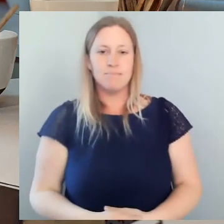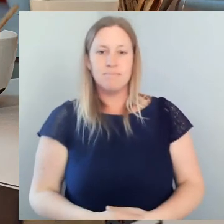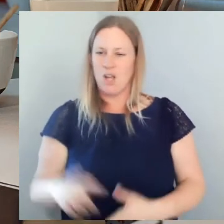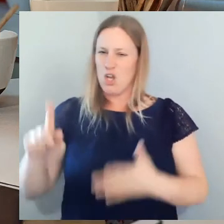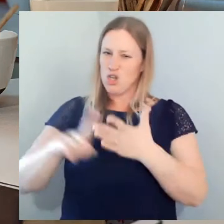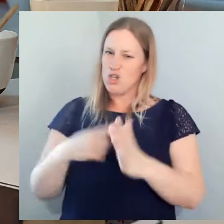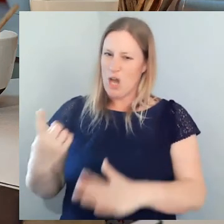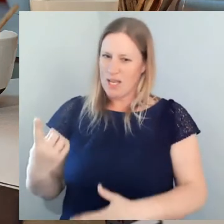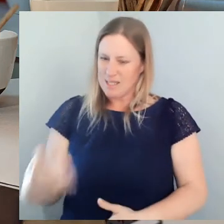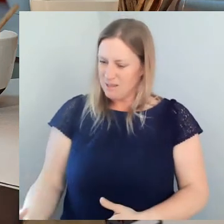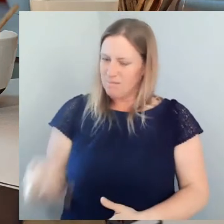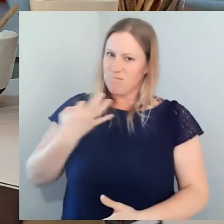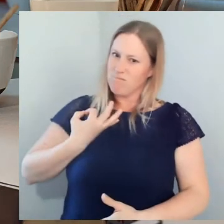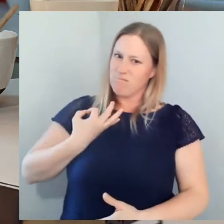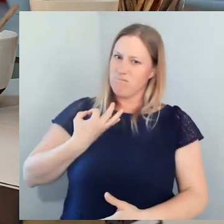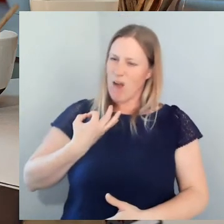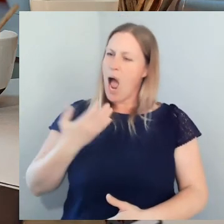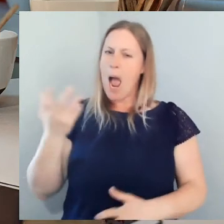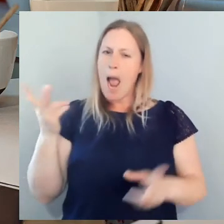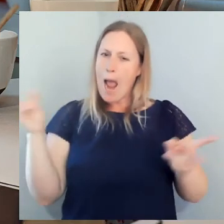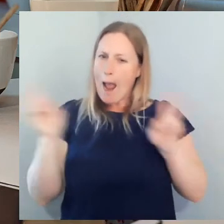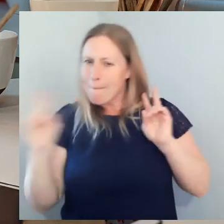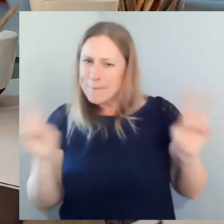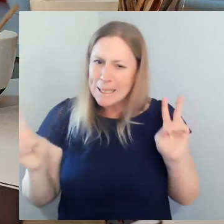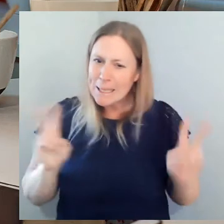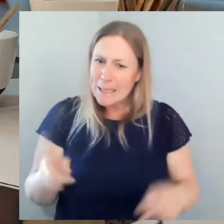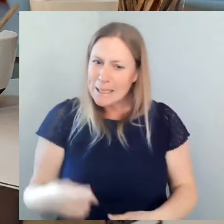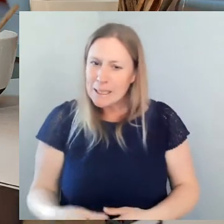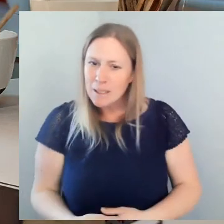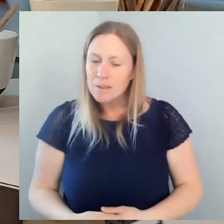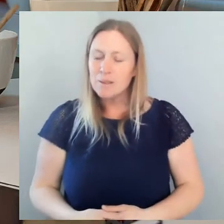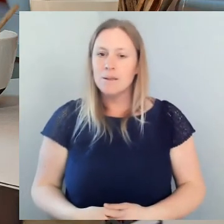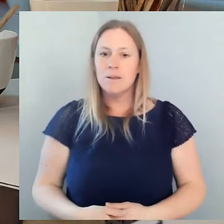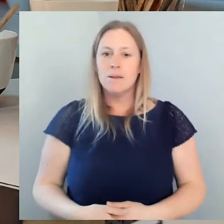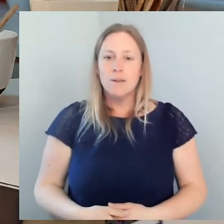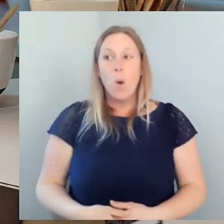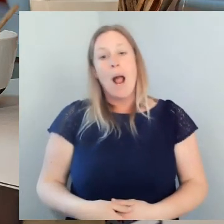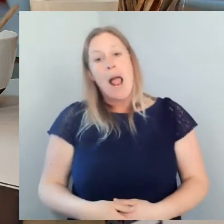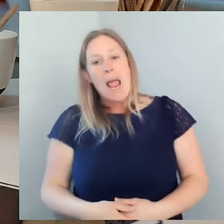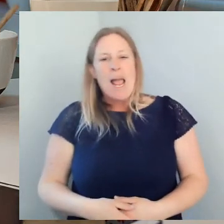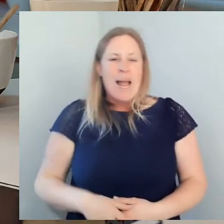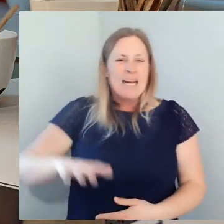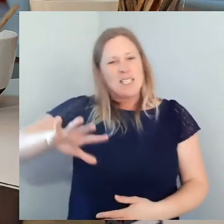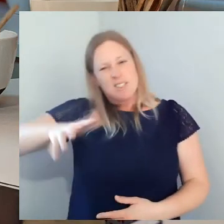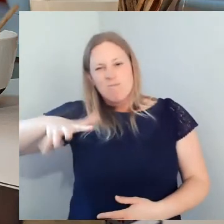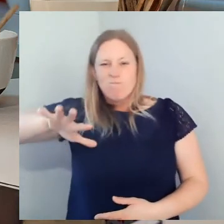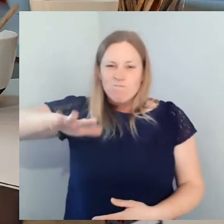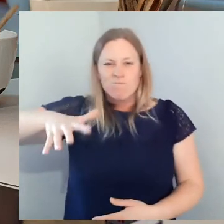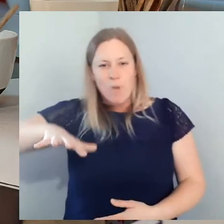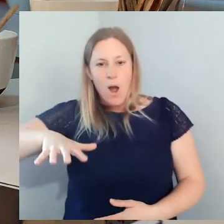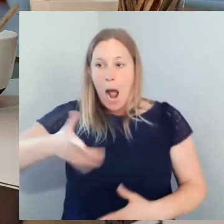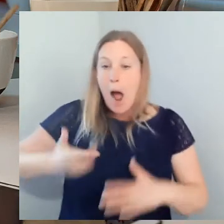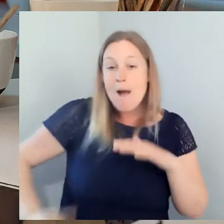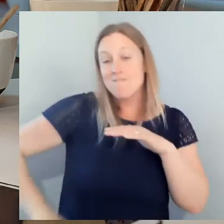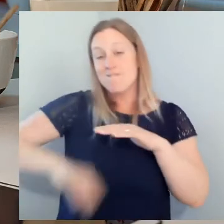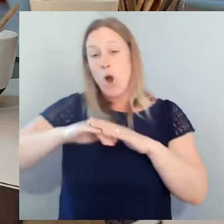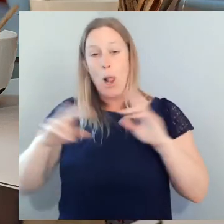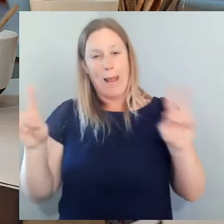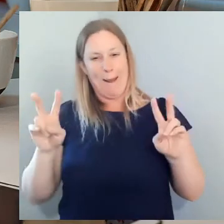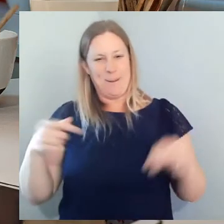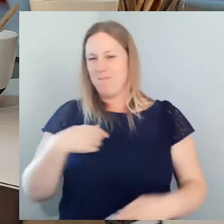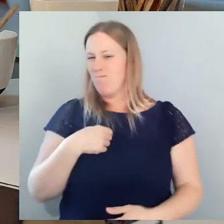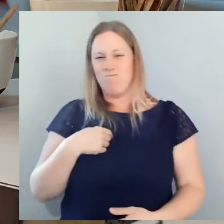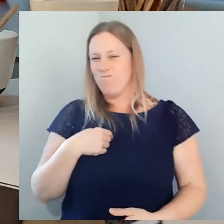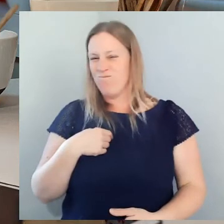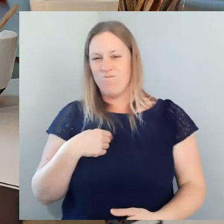back, have a talk. Were you a hippie? Jessie asked as we moved quickly past the deli counter.